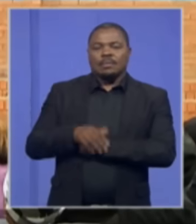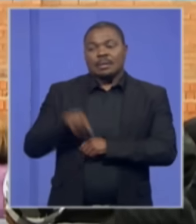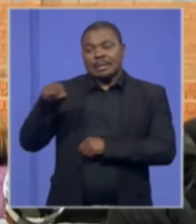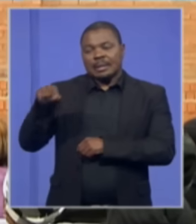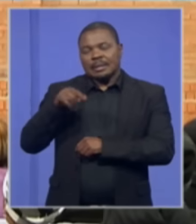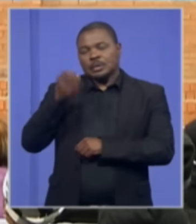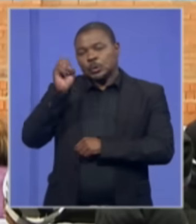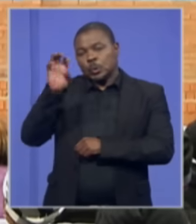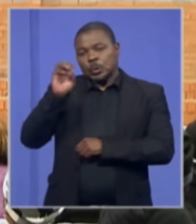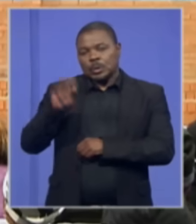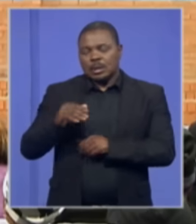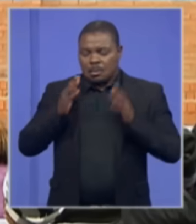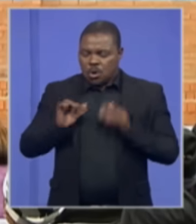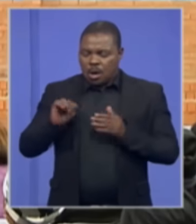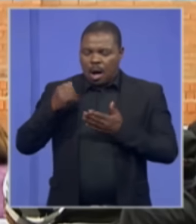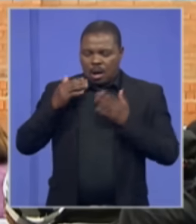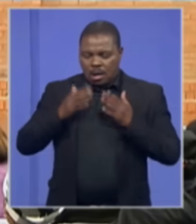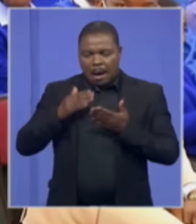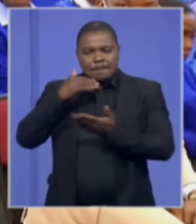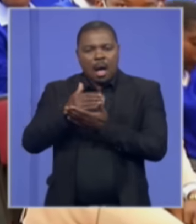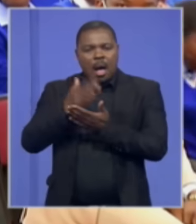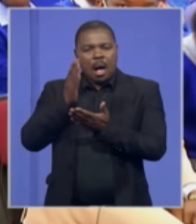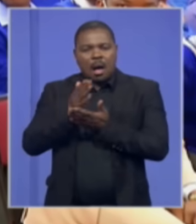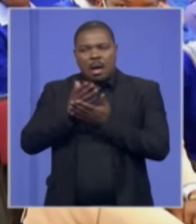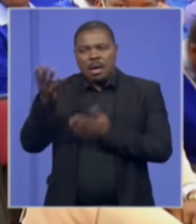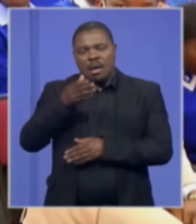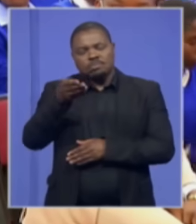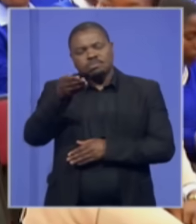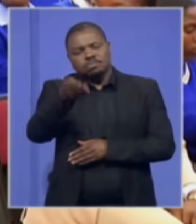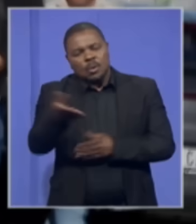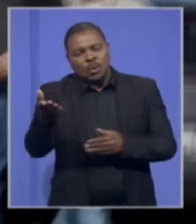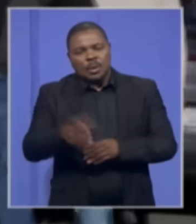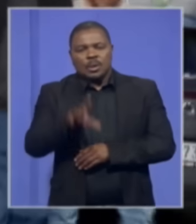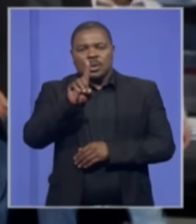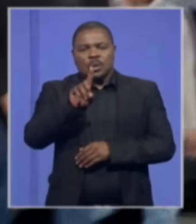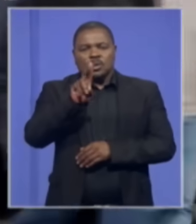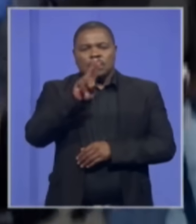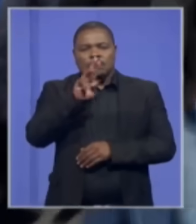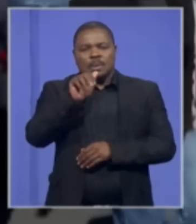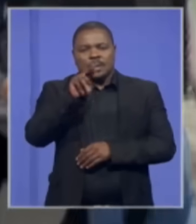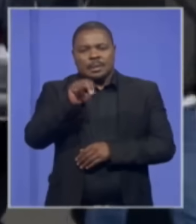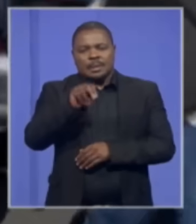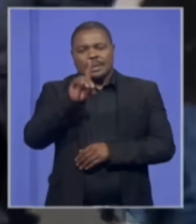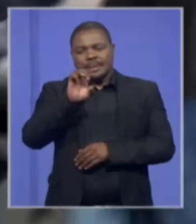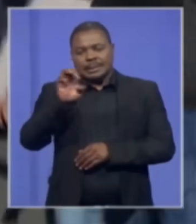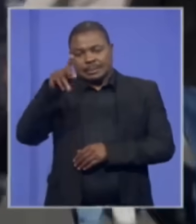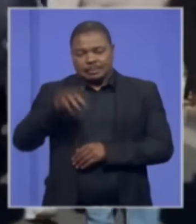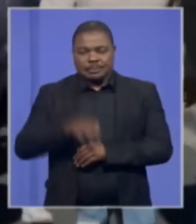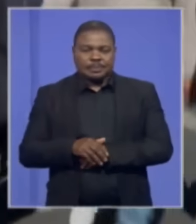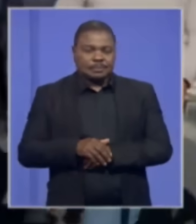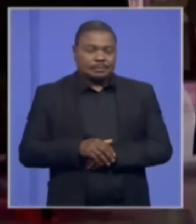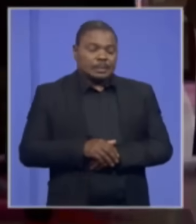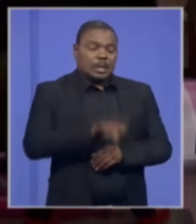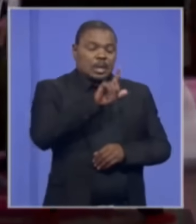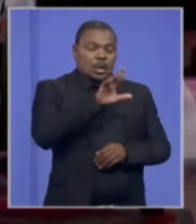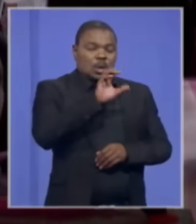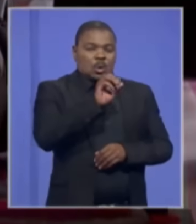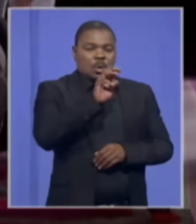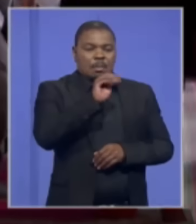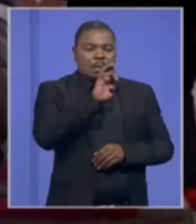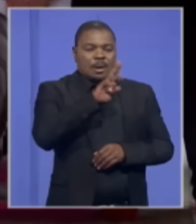Force se neng se retlilwe se fumanwe Nahathote Durban Deep. Rashid Lombard ya lwanetseng tokoloho ya Afrika